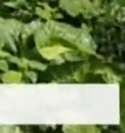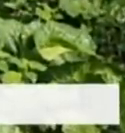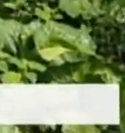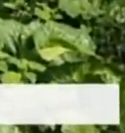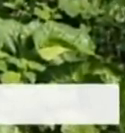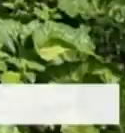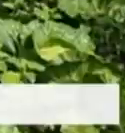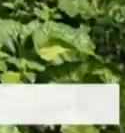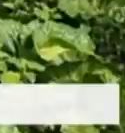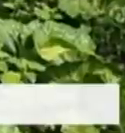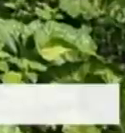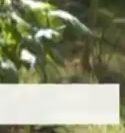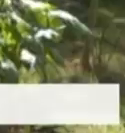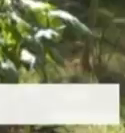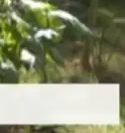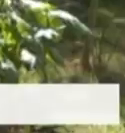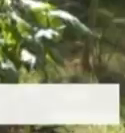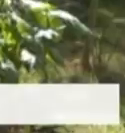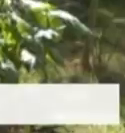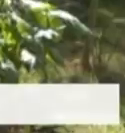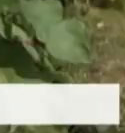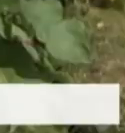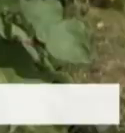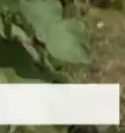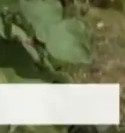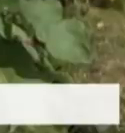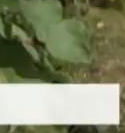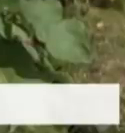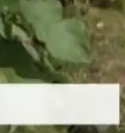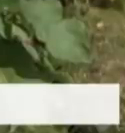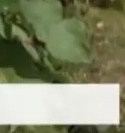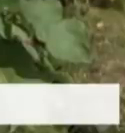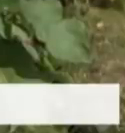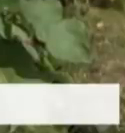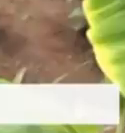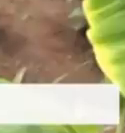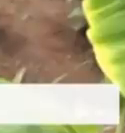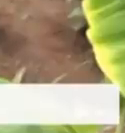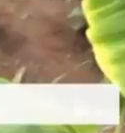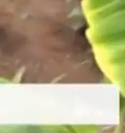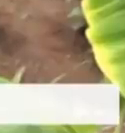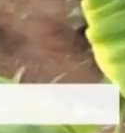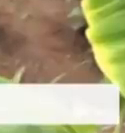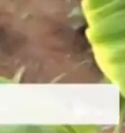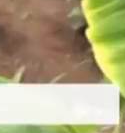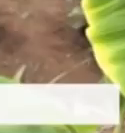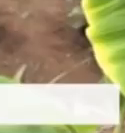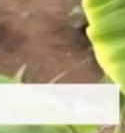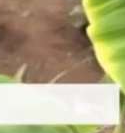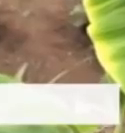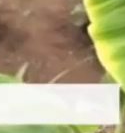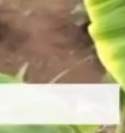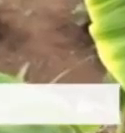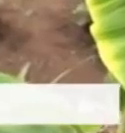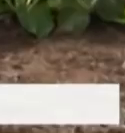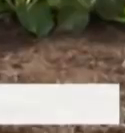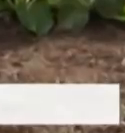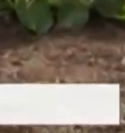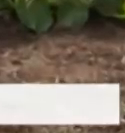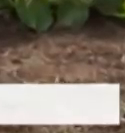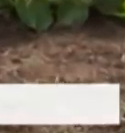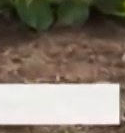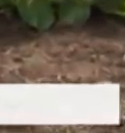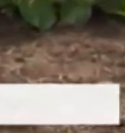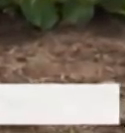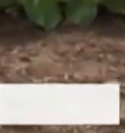Systems Summit also provides solution-based approaches on how Fiji can manage its exclusive economic zone to provide for our